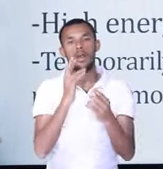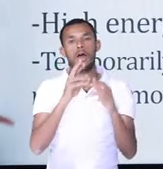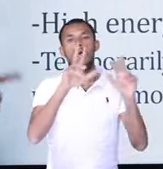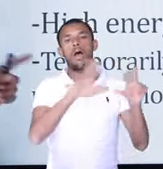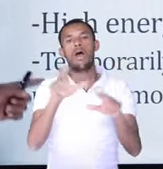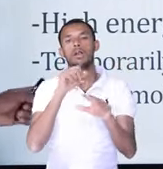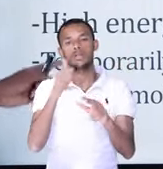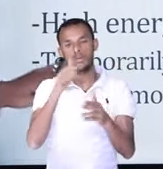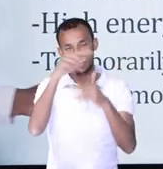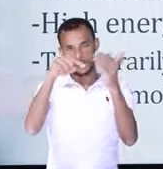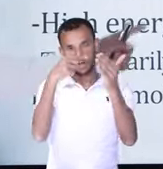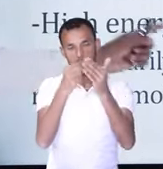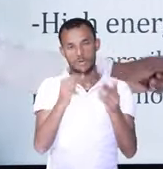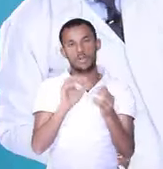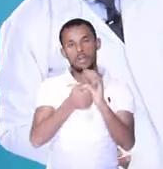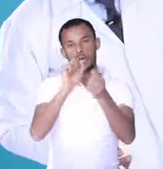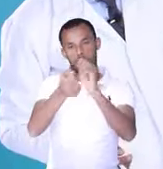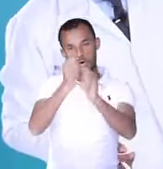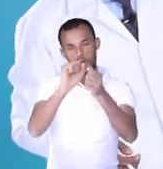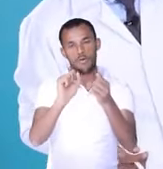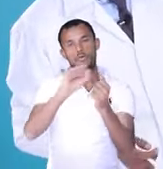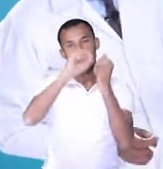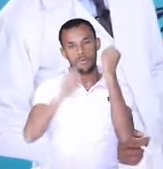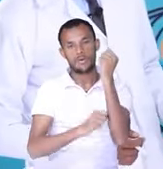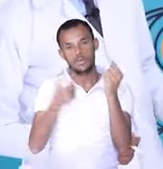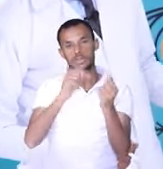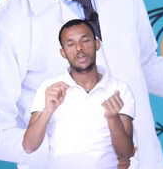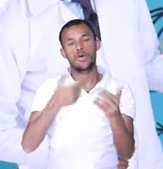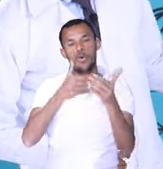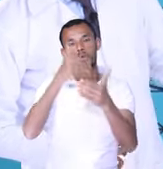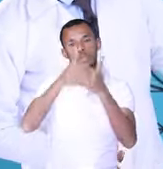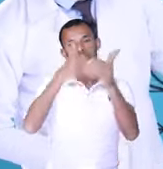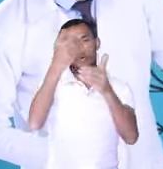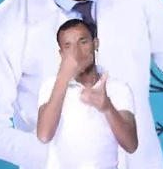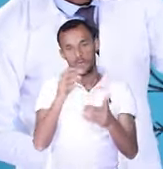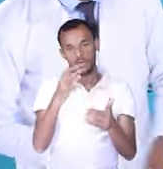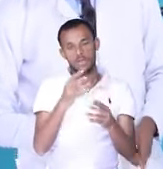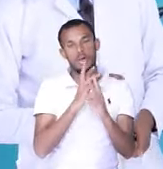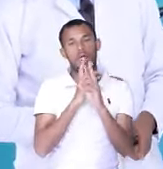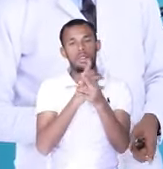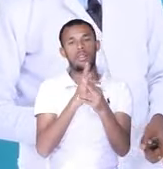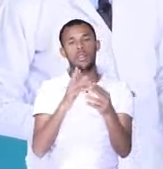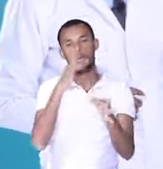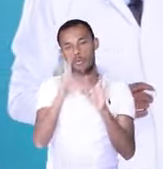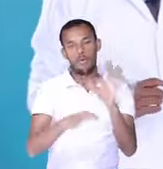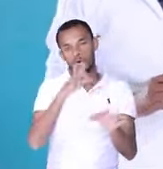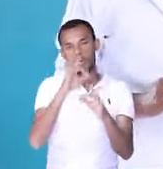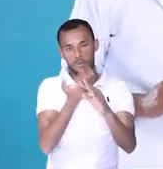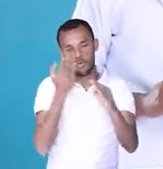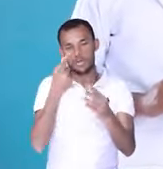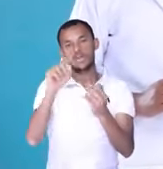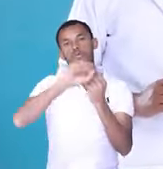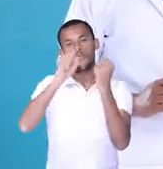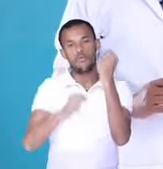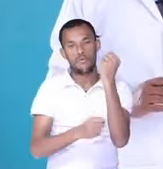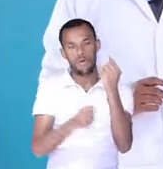unstable. Therefore, temporarily formed by the collisions of the reactant molecule before they form